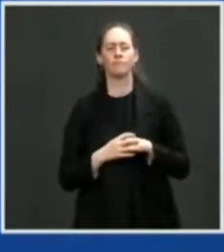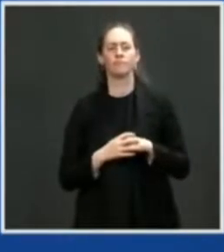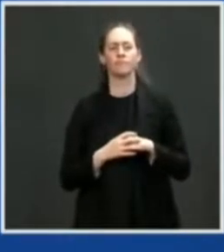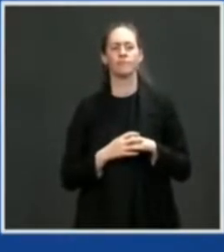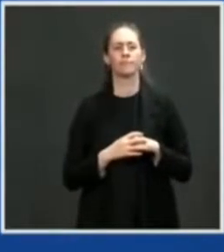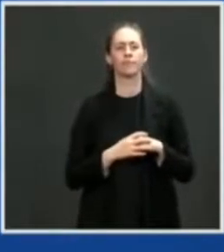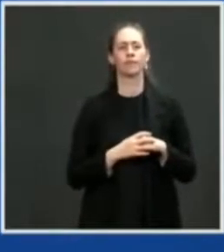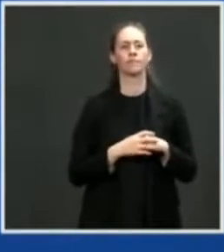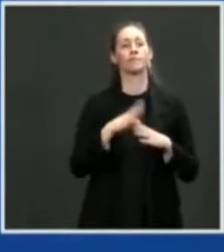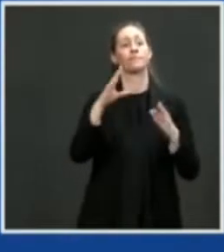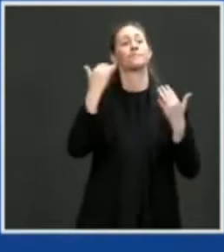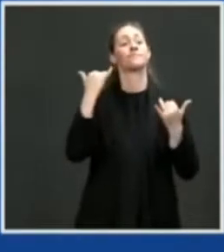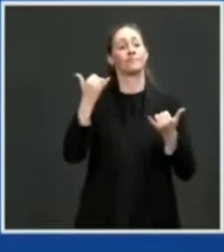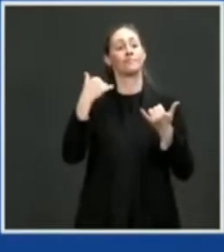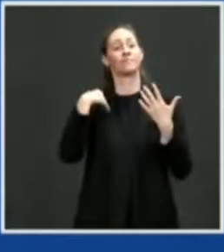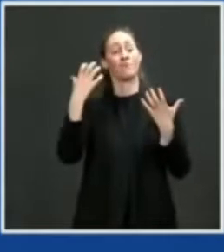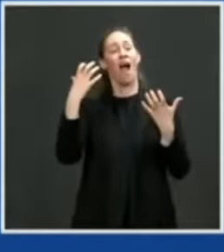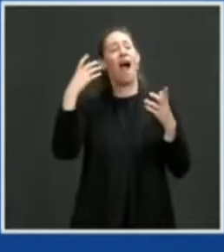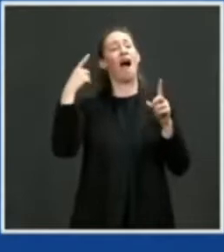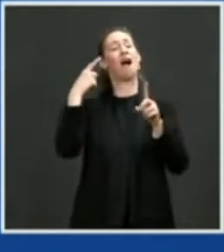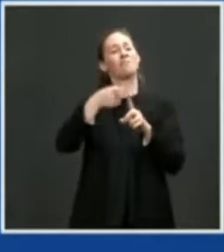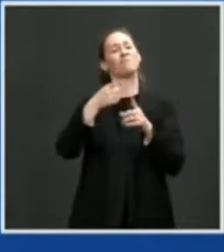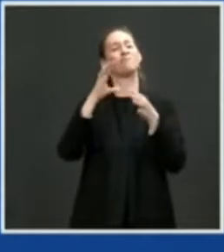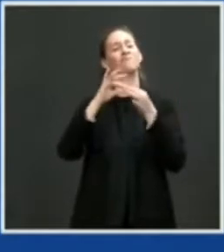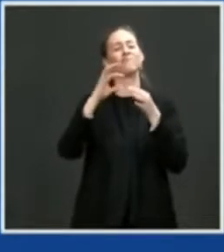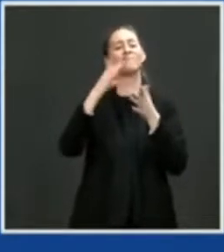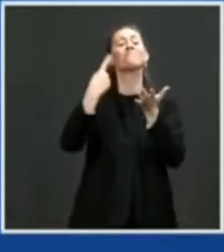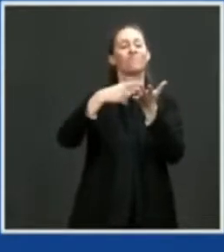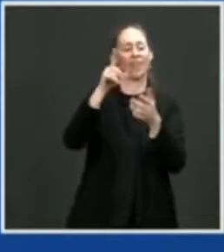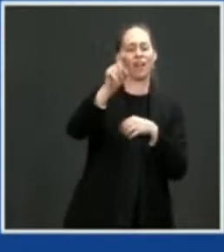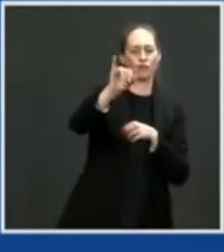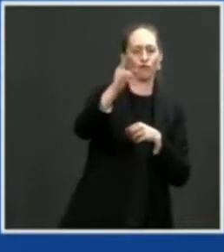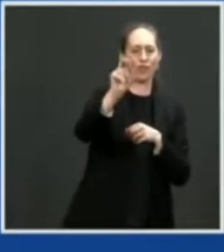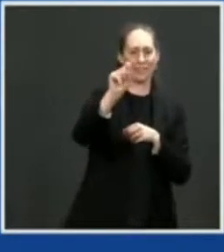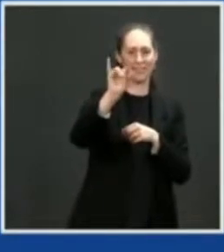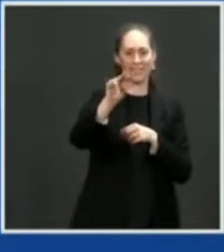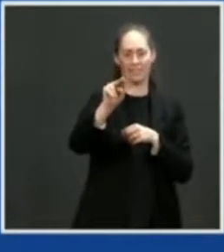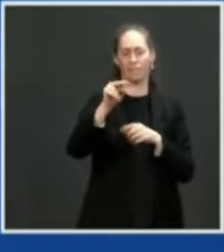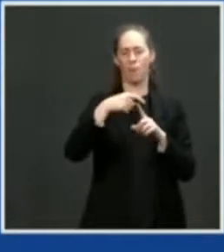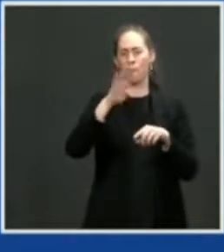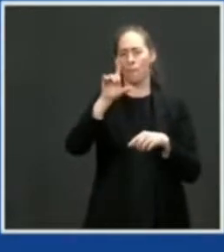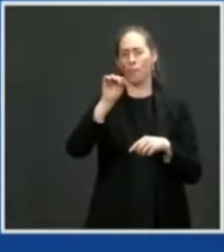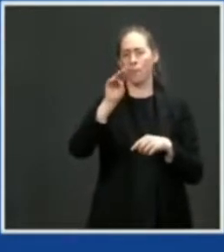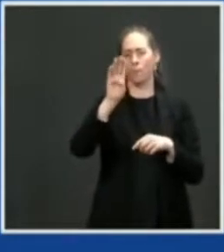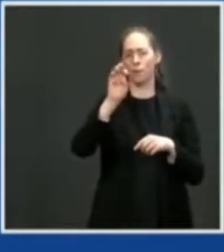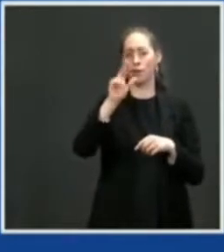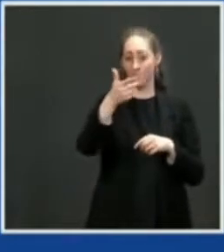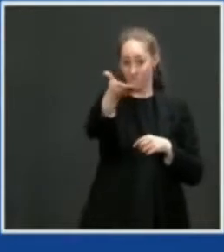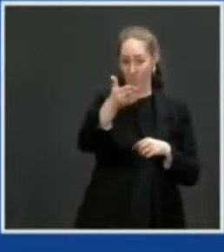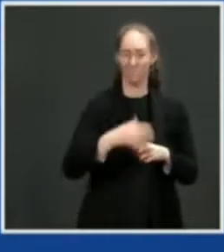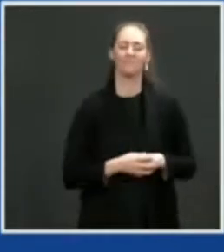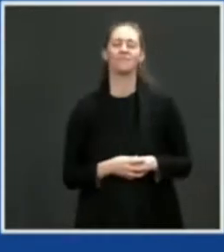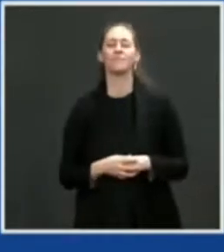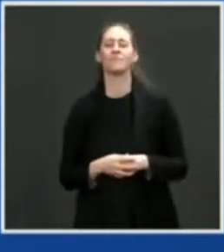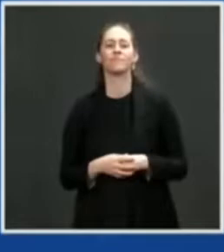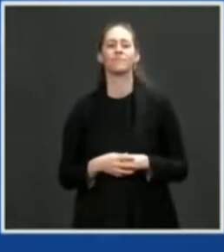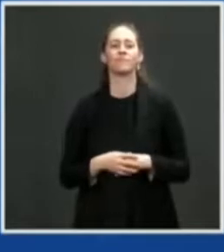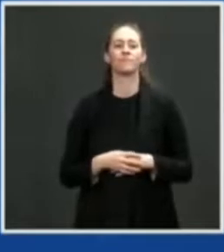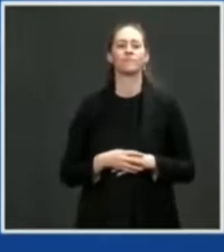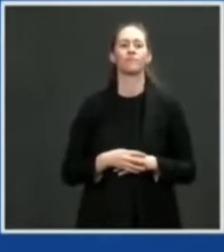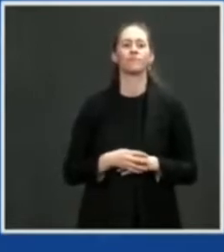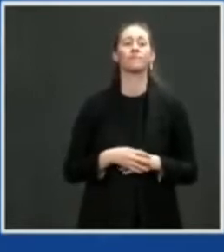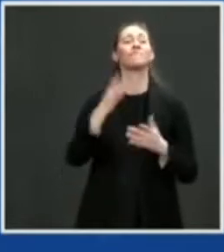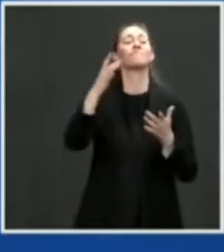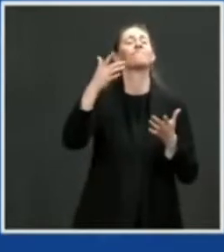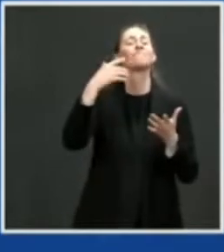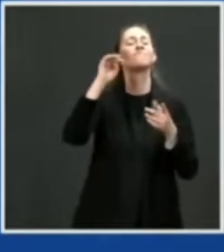prostitutes doesn't sing. and smokes crack. They all got Thanks, one. Mr. President. I wanted to ask about your relationship with China now that you've been in office. I